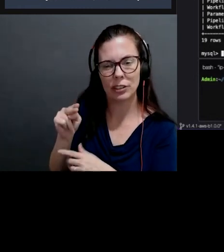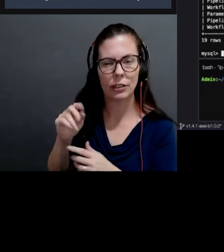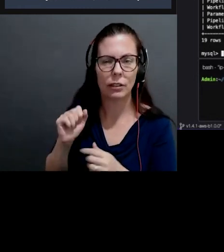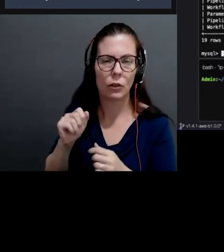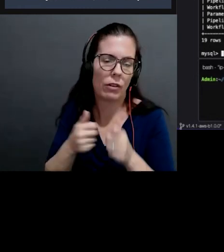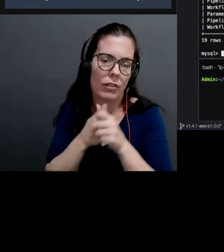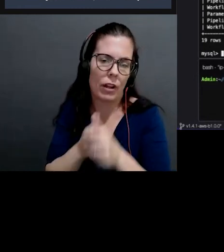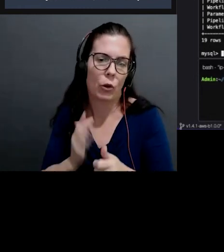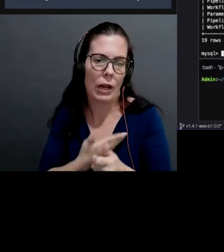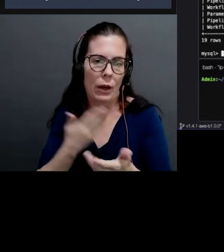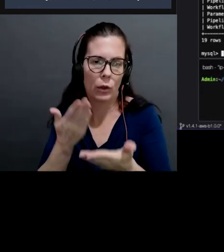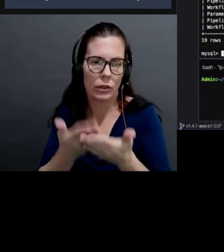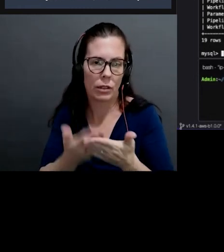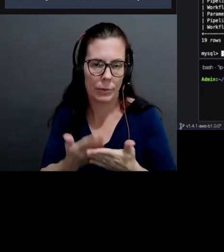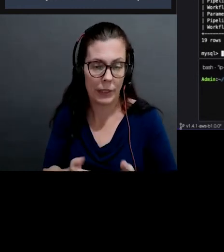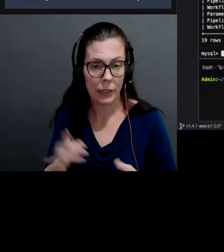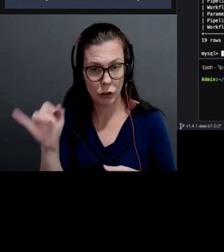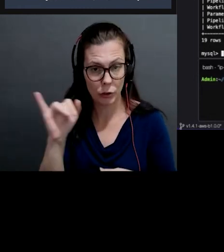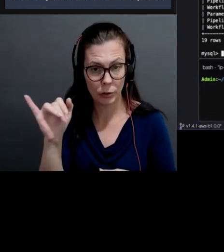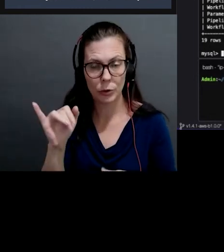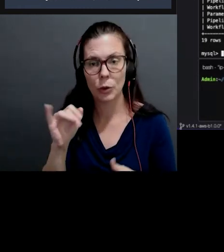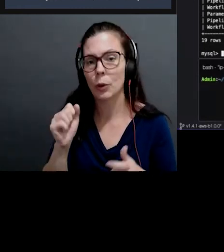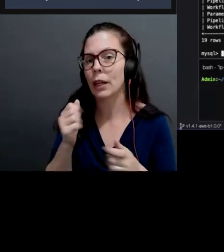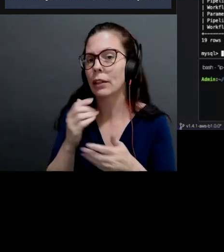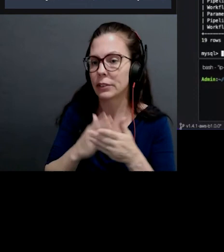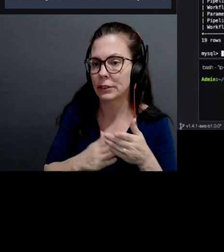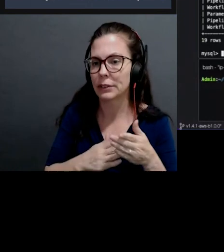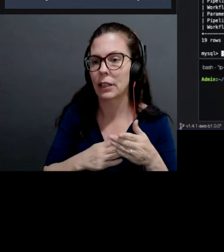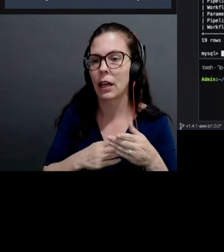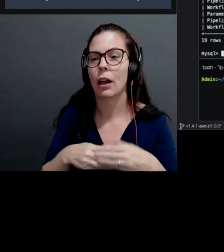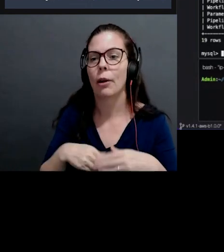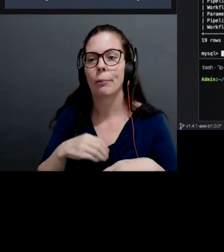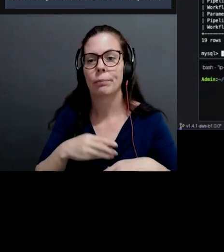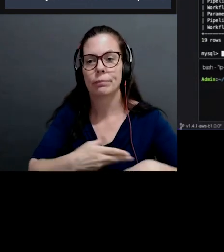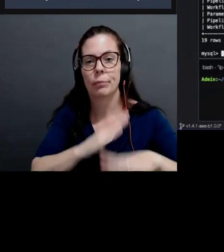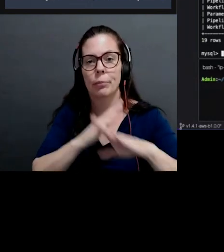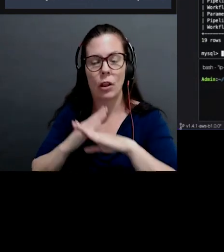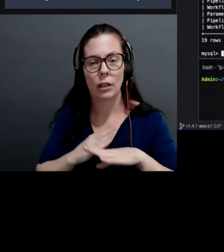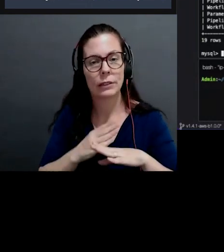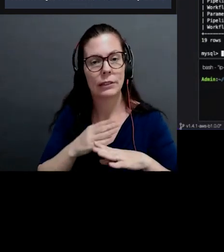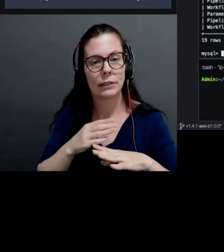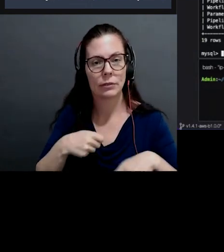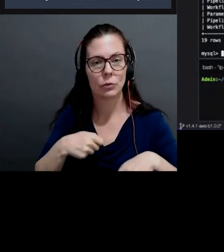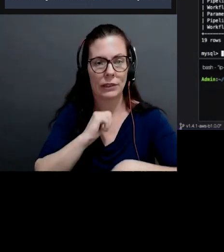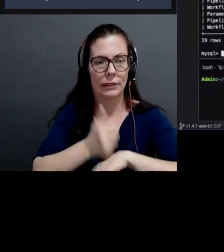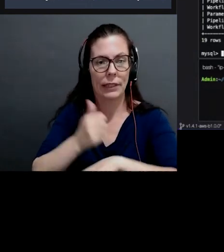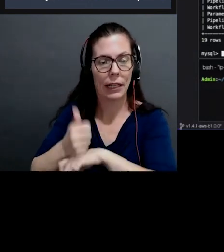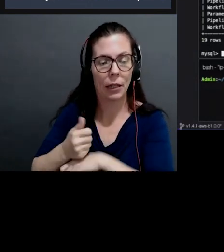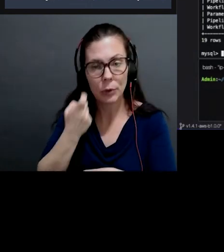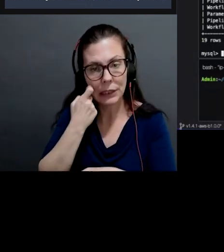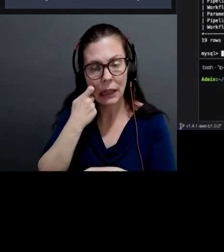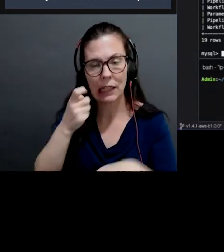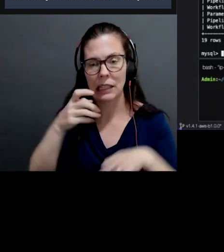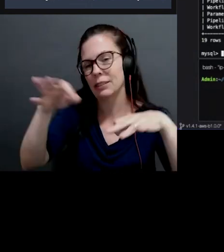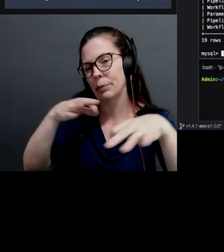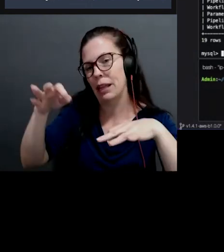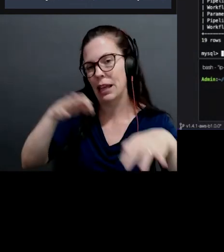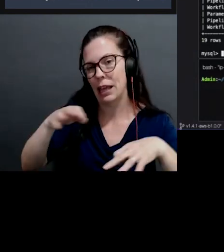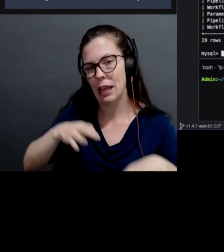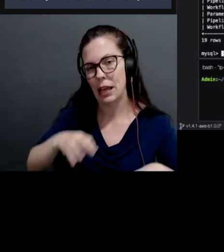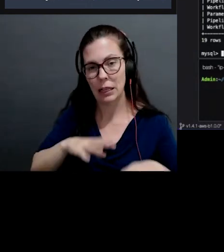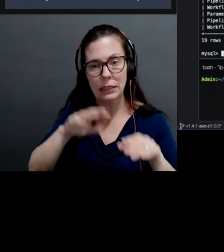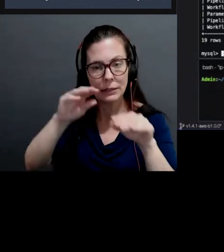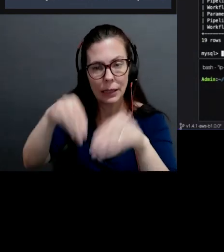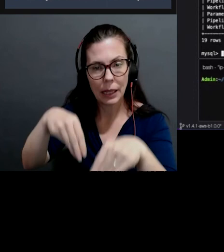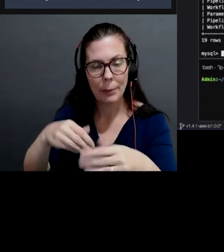and there are certain blogs that we have created recently, which actually walks you through the detailed step-by-step installation